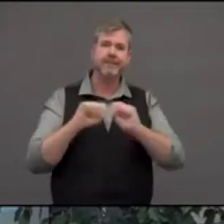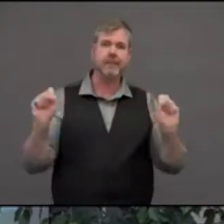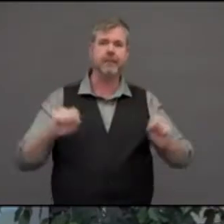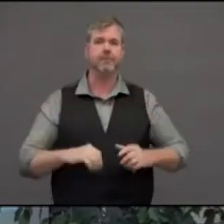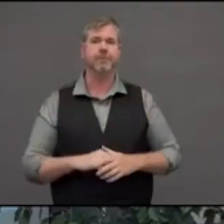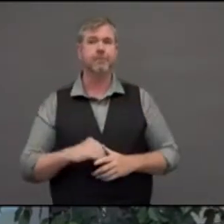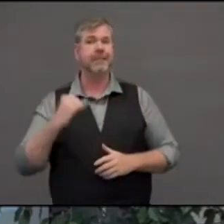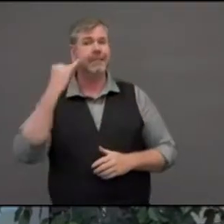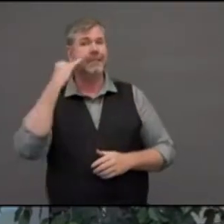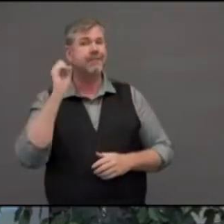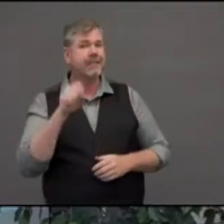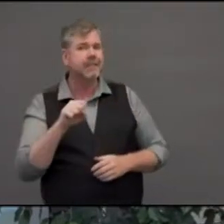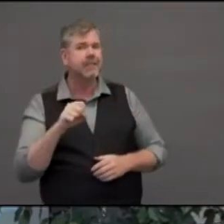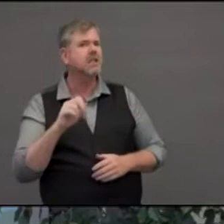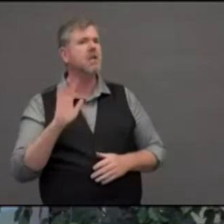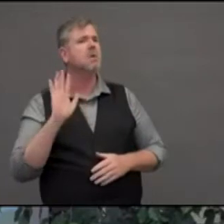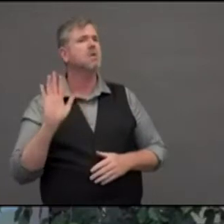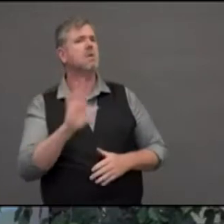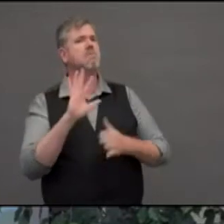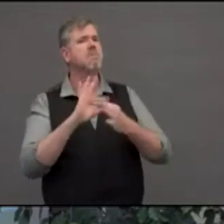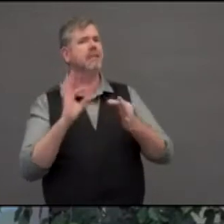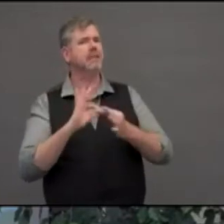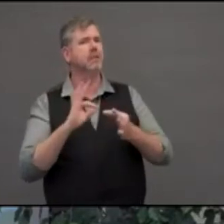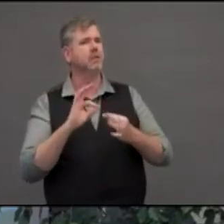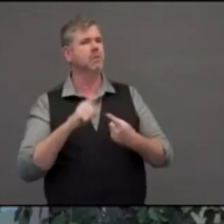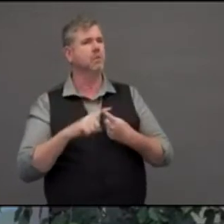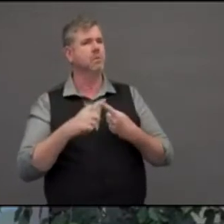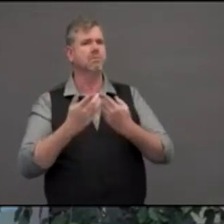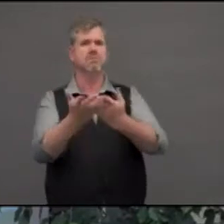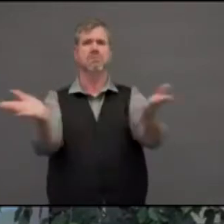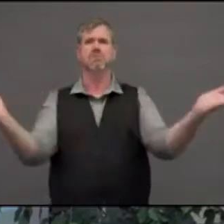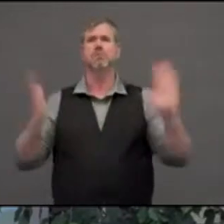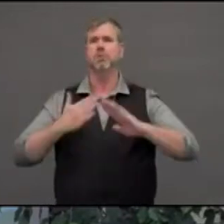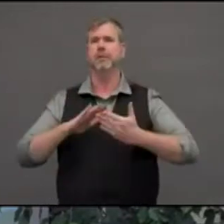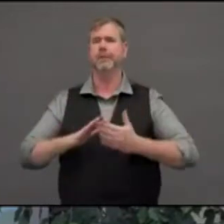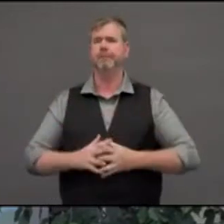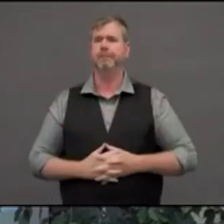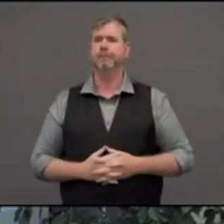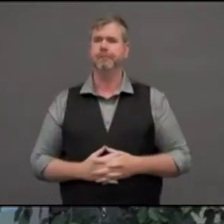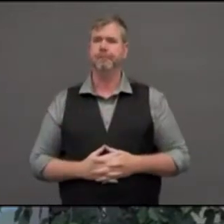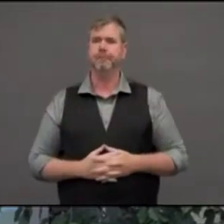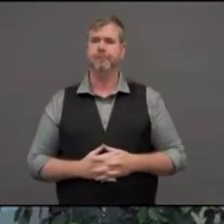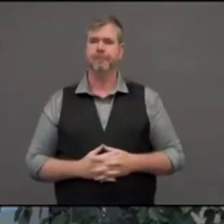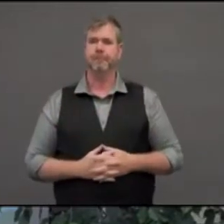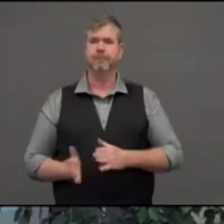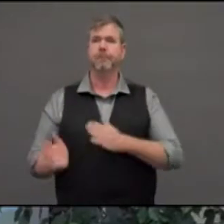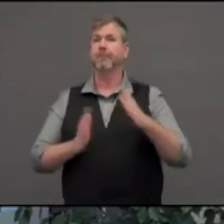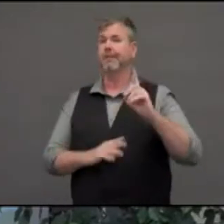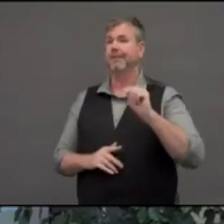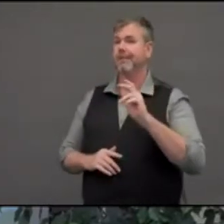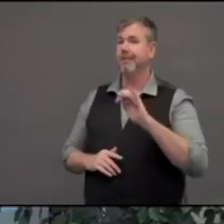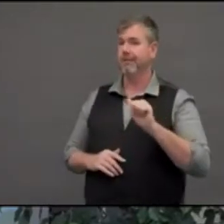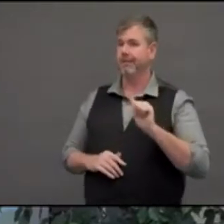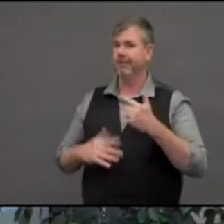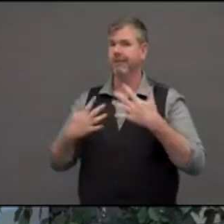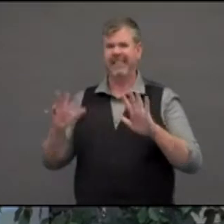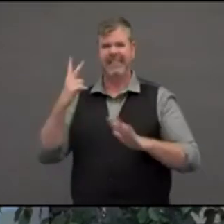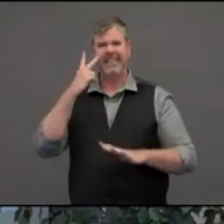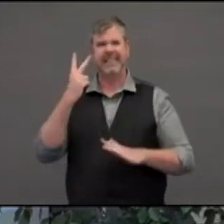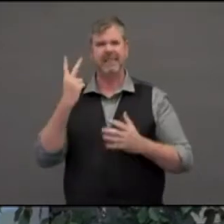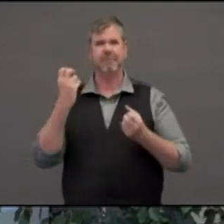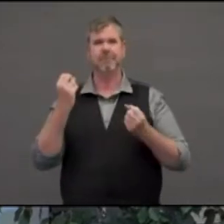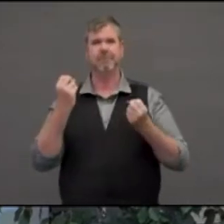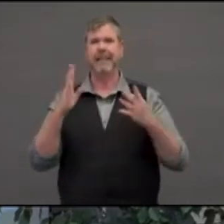Yeah, definitely. I've seen a lot of people my age not following the rules,